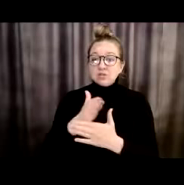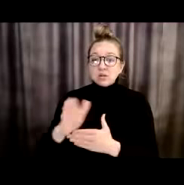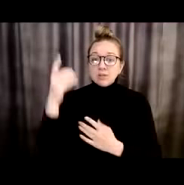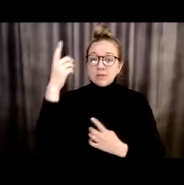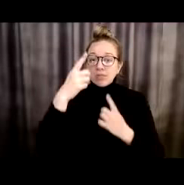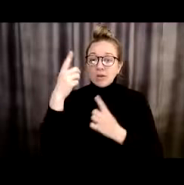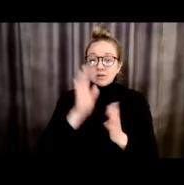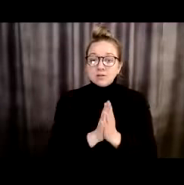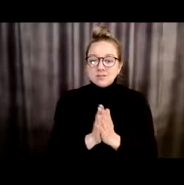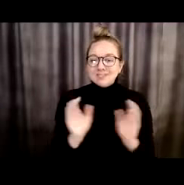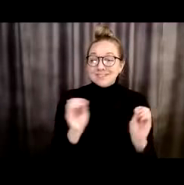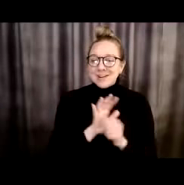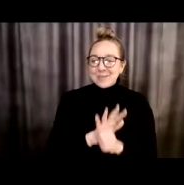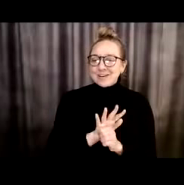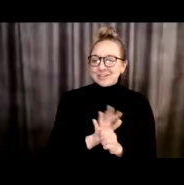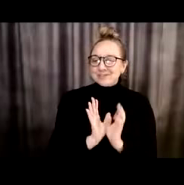No pressure.